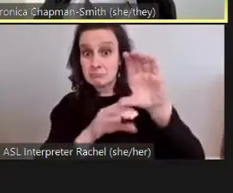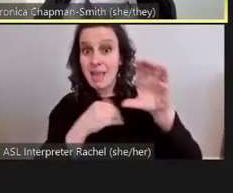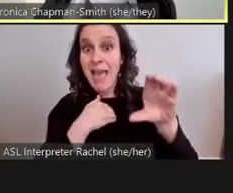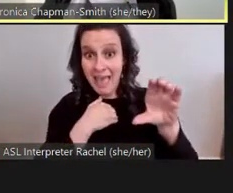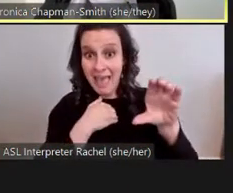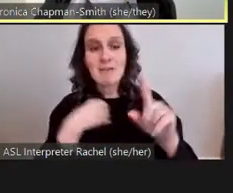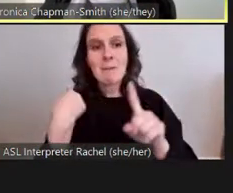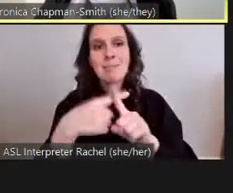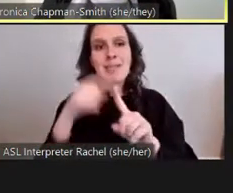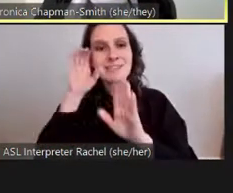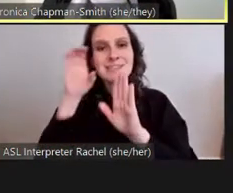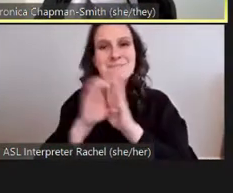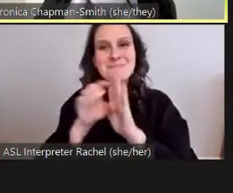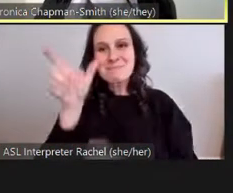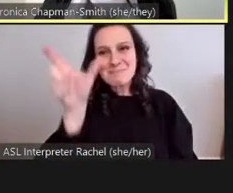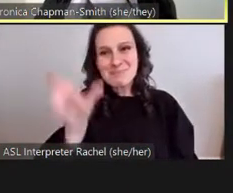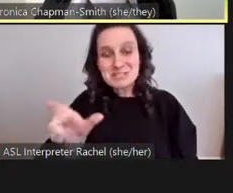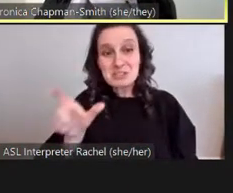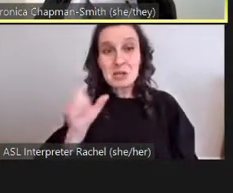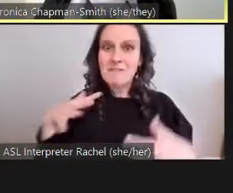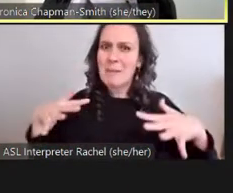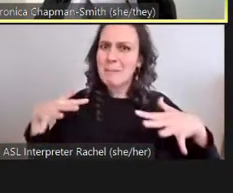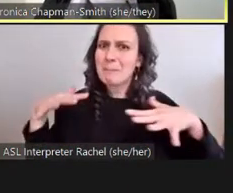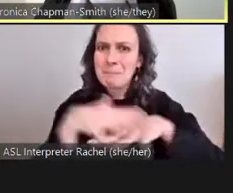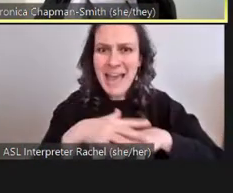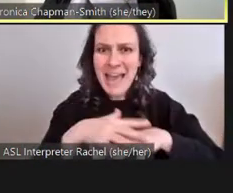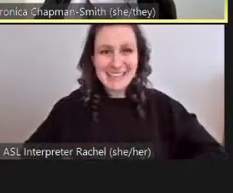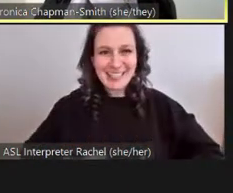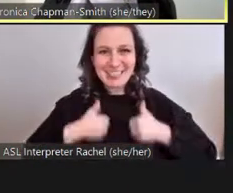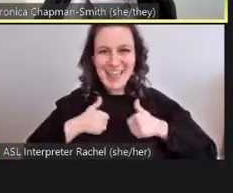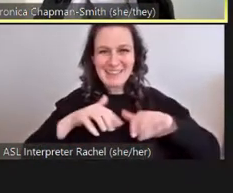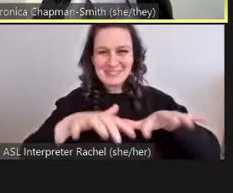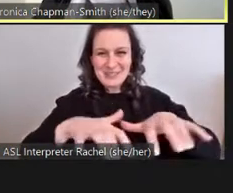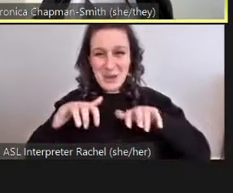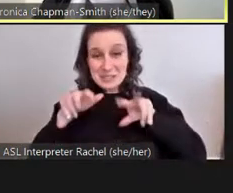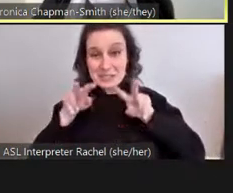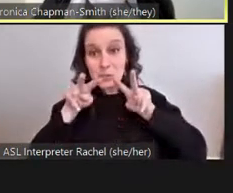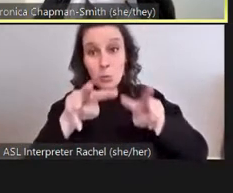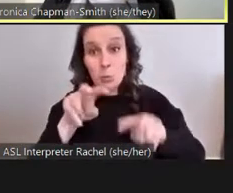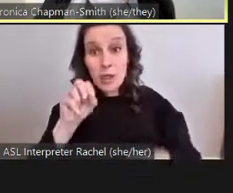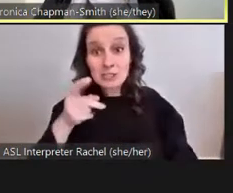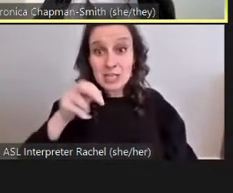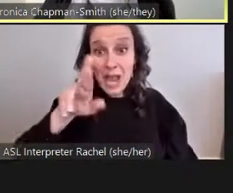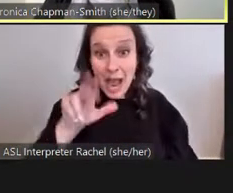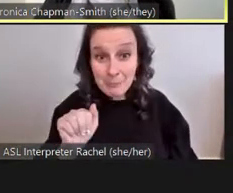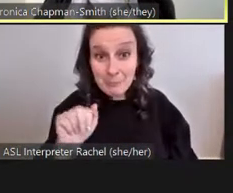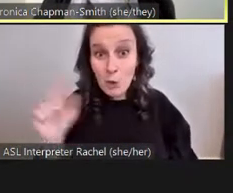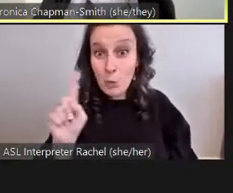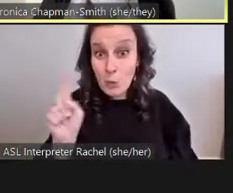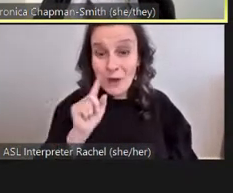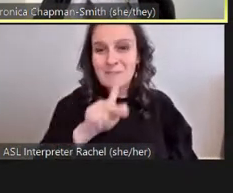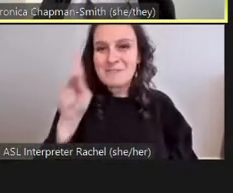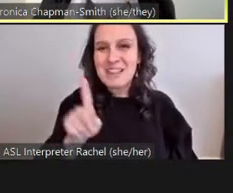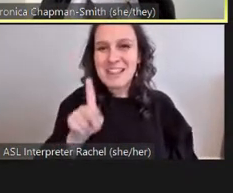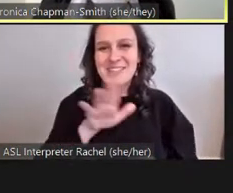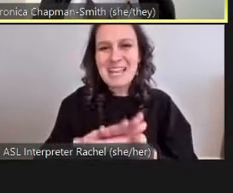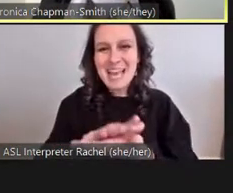of a packed live audience watching opera in Philadelphia's Academy of Music.